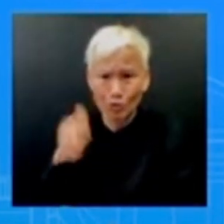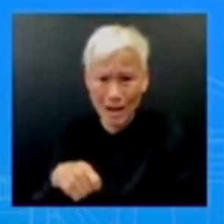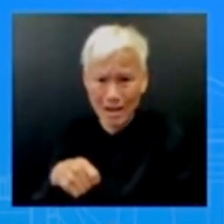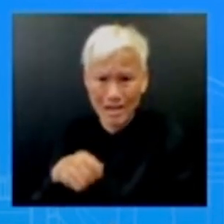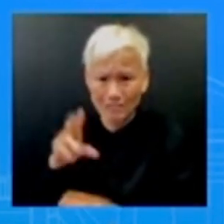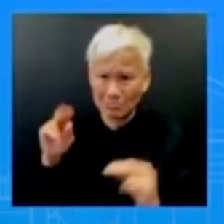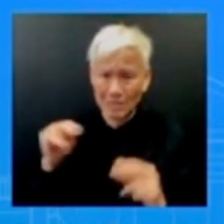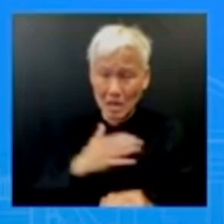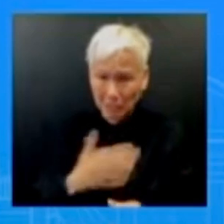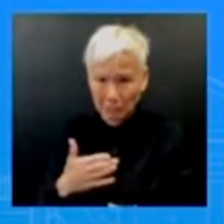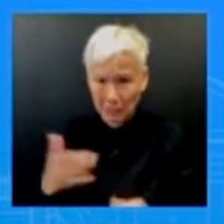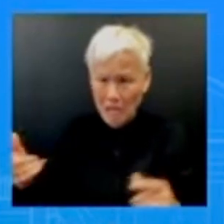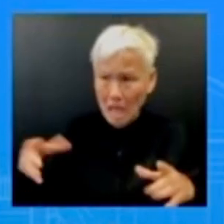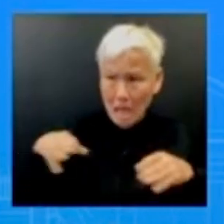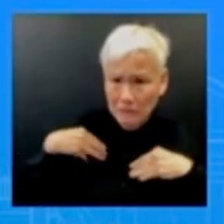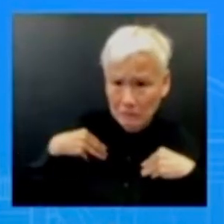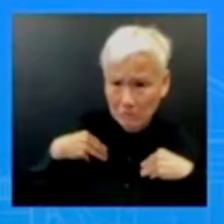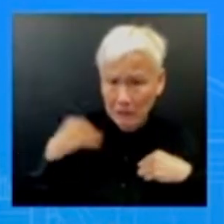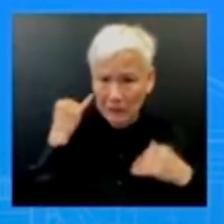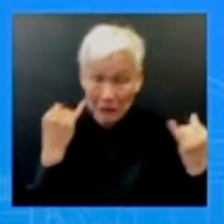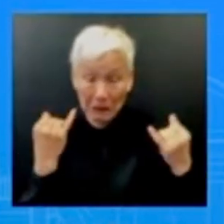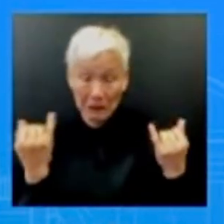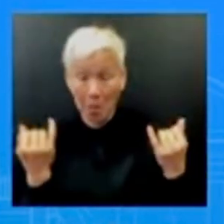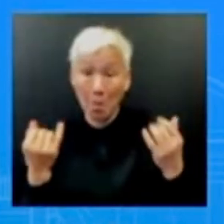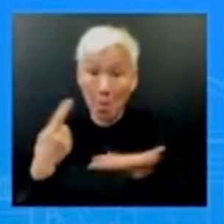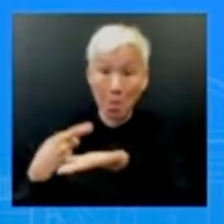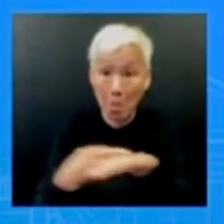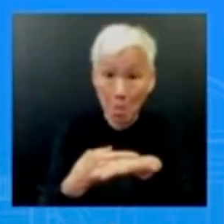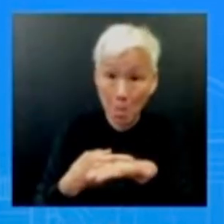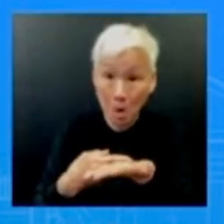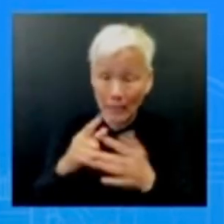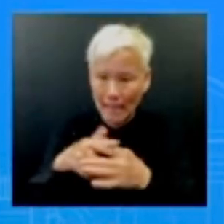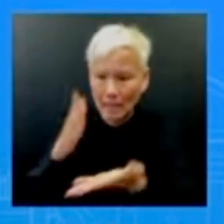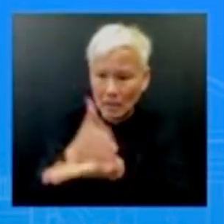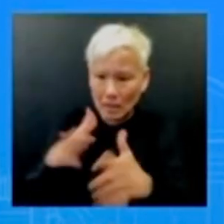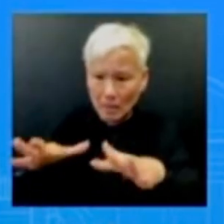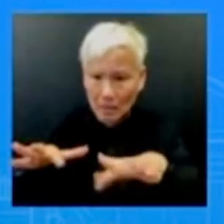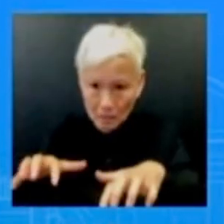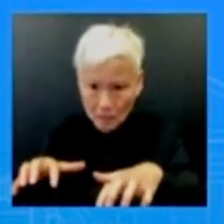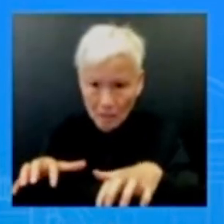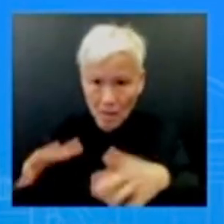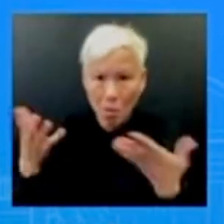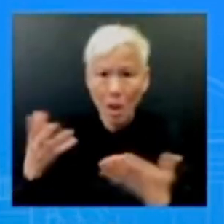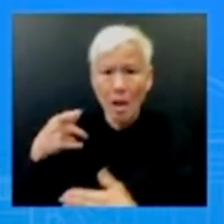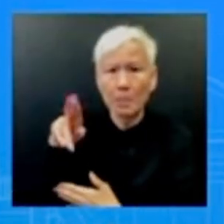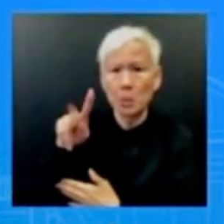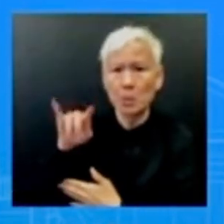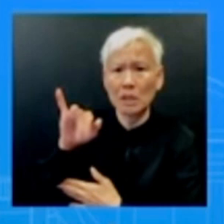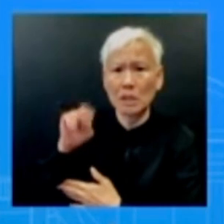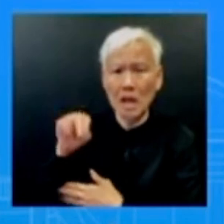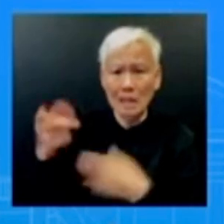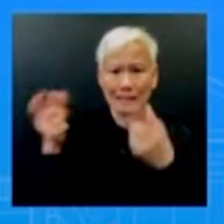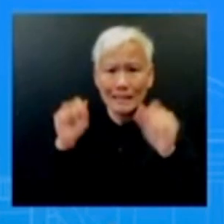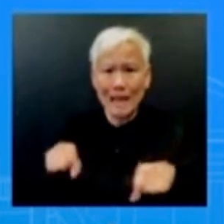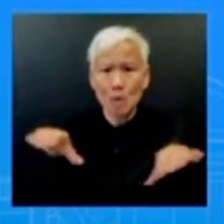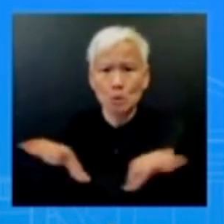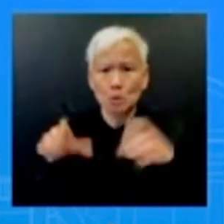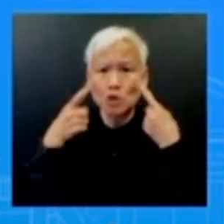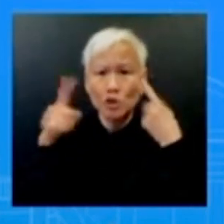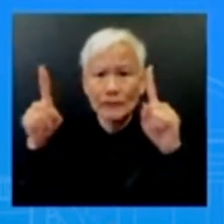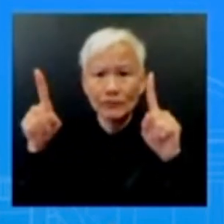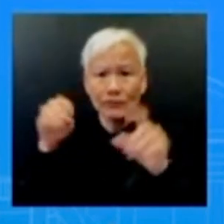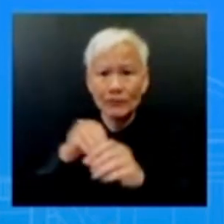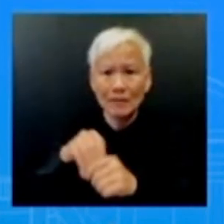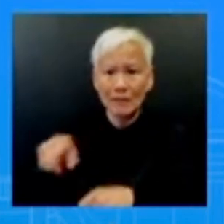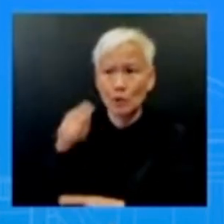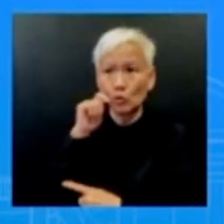of a ceasefire, it basically freezes in place what Mr. Putin has been able to achieve on the ground inside Ukraine. It's dwindling, but he still has